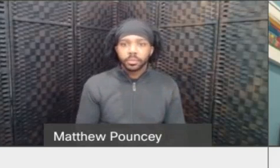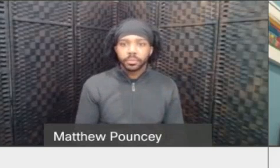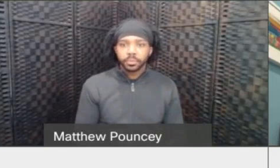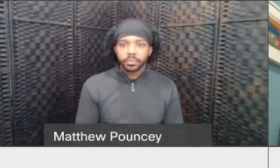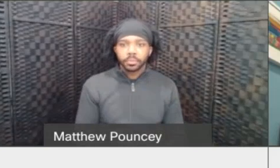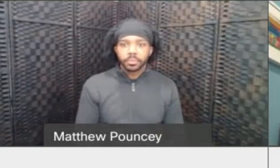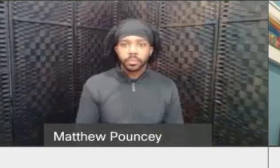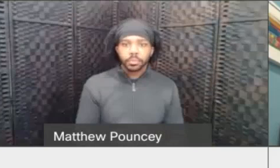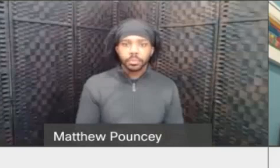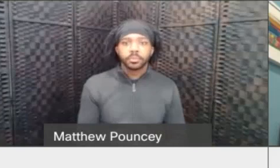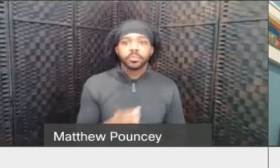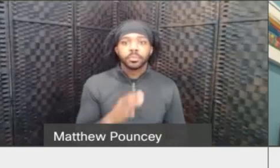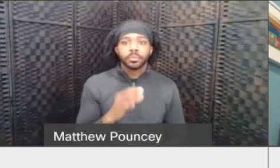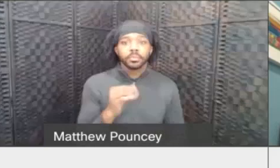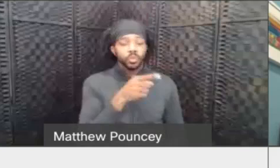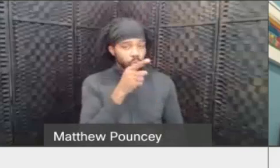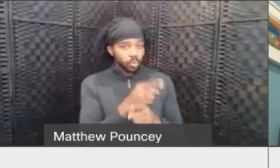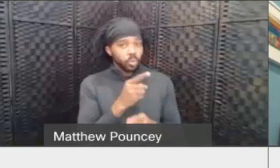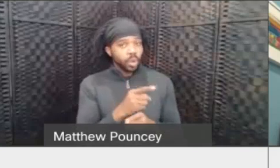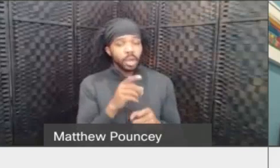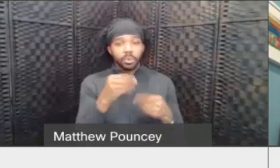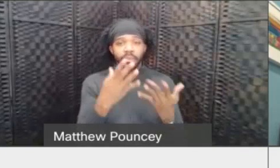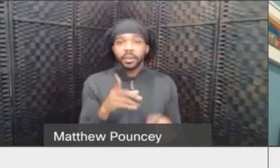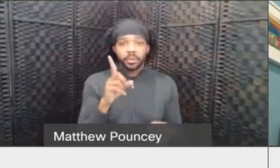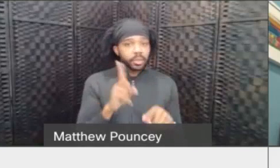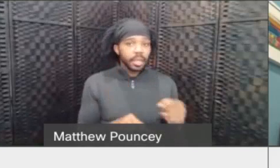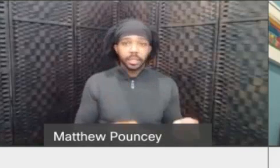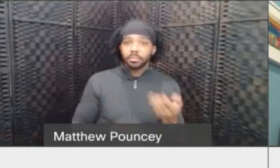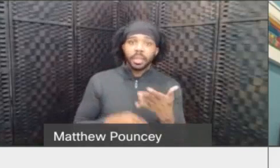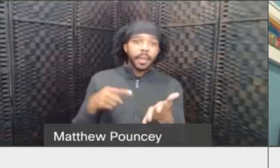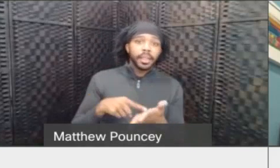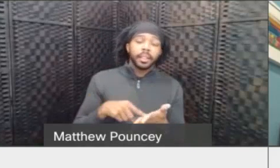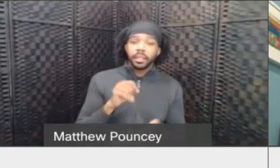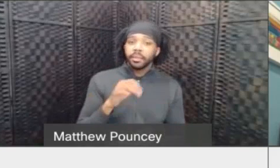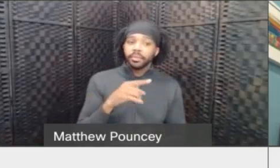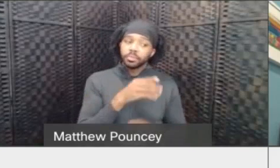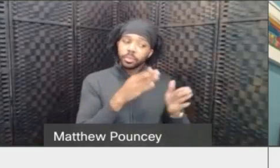And you are correct that the provider can't bill if the person is not complying with these rules.